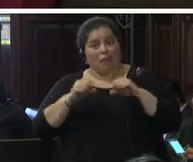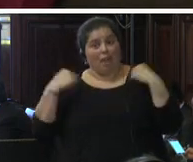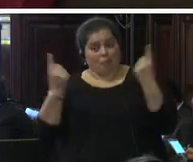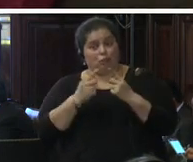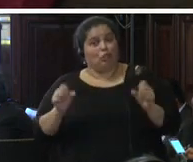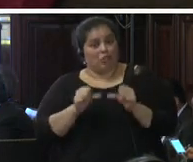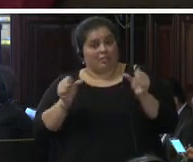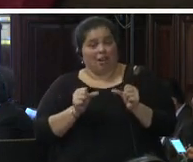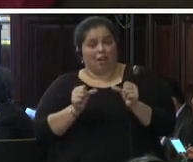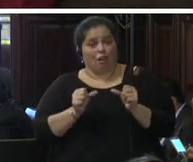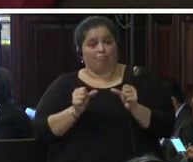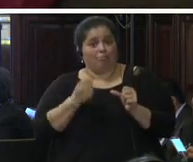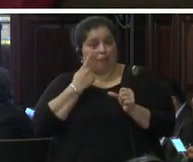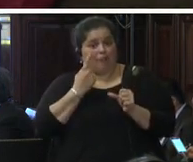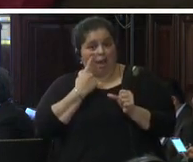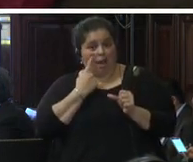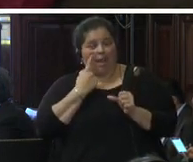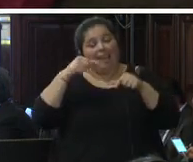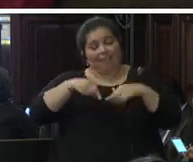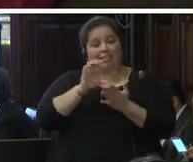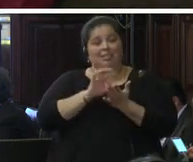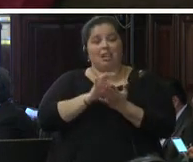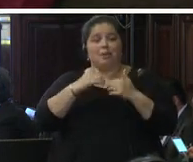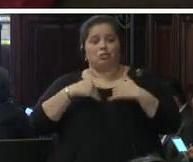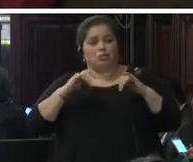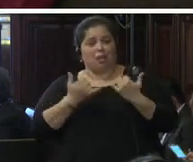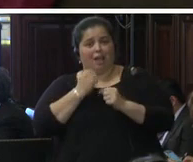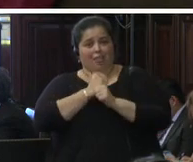practice said I grew up in our constitution